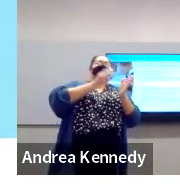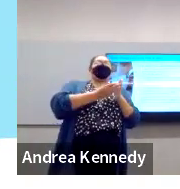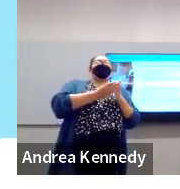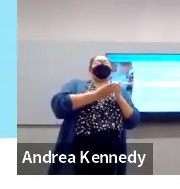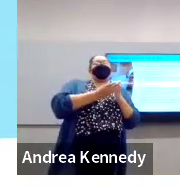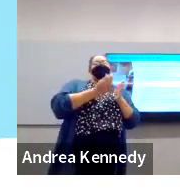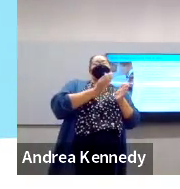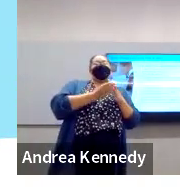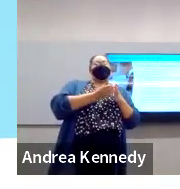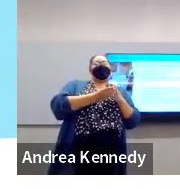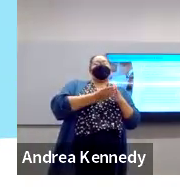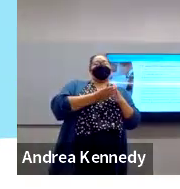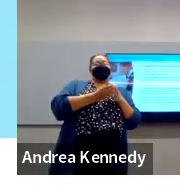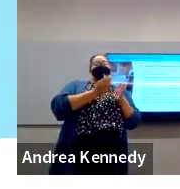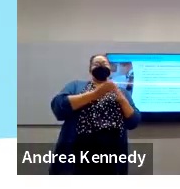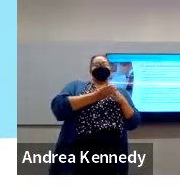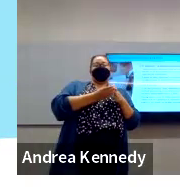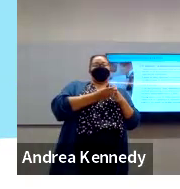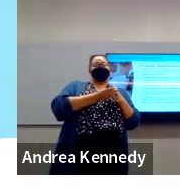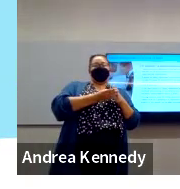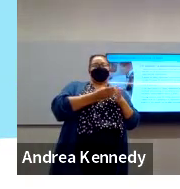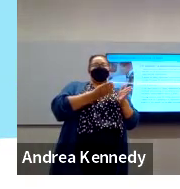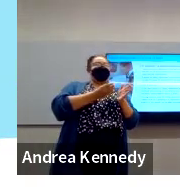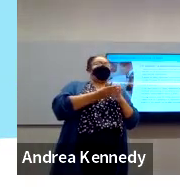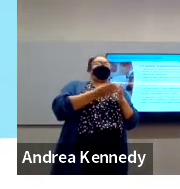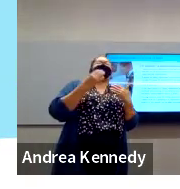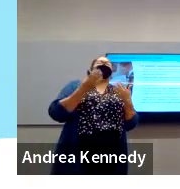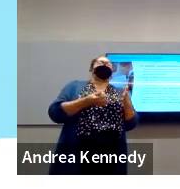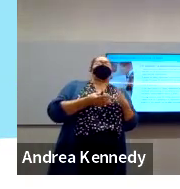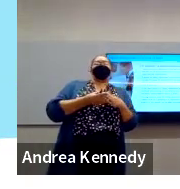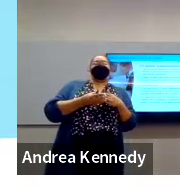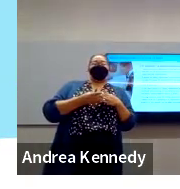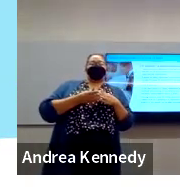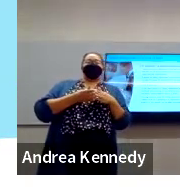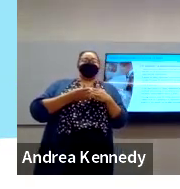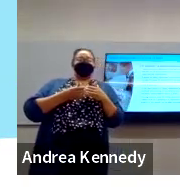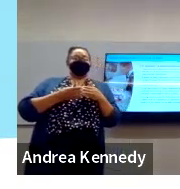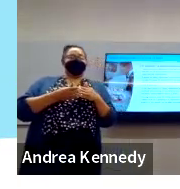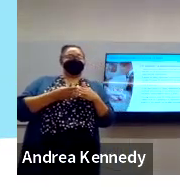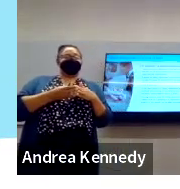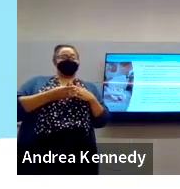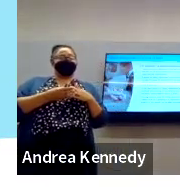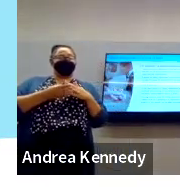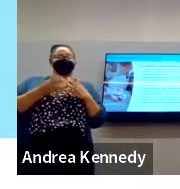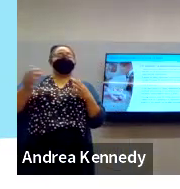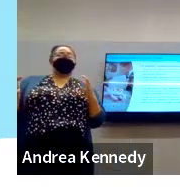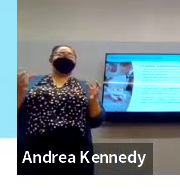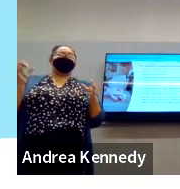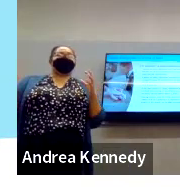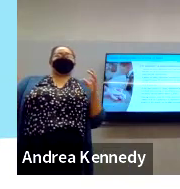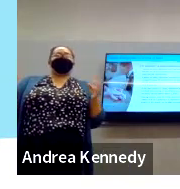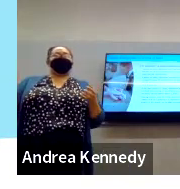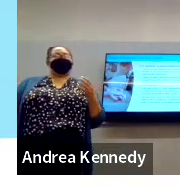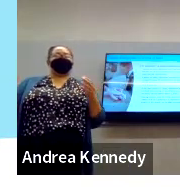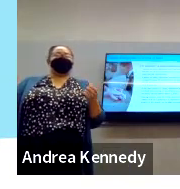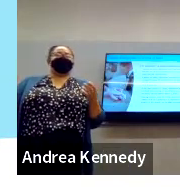they're giving it, 12 months after your last rent increase or 12 months after you started your tenancy. So